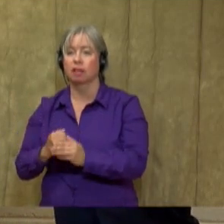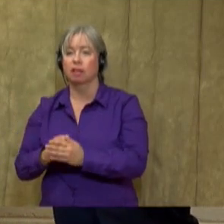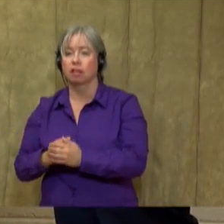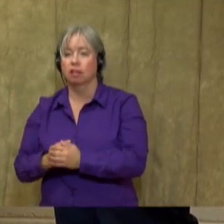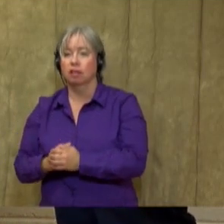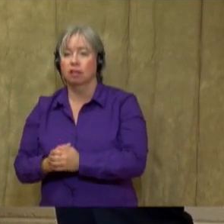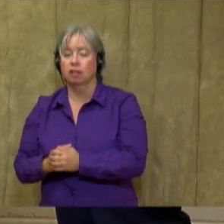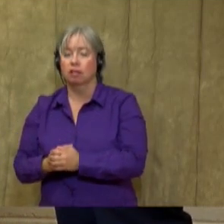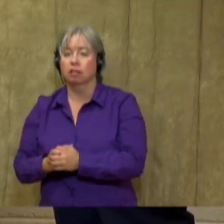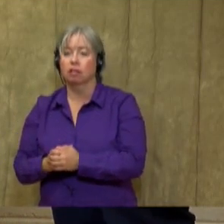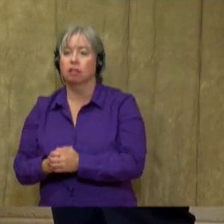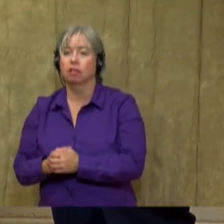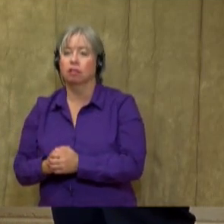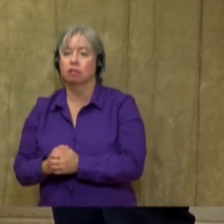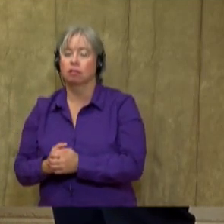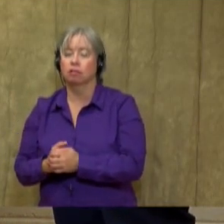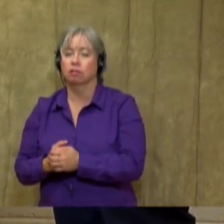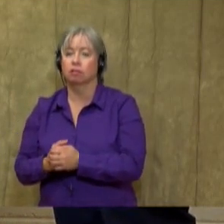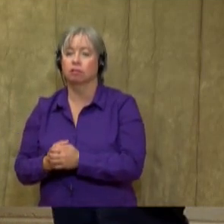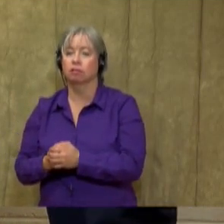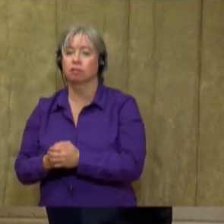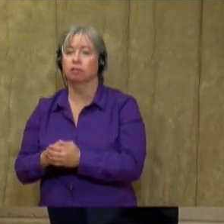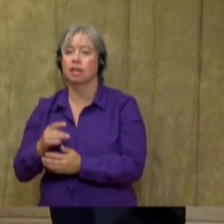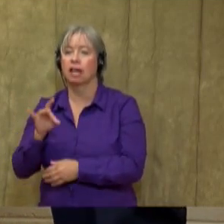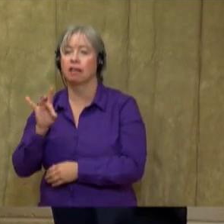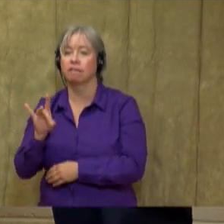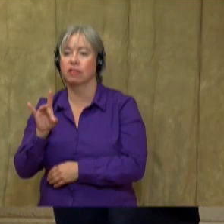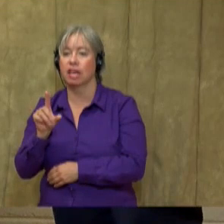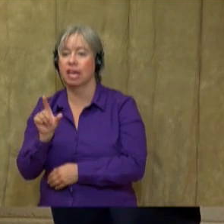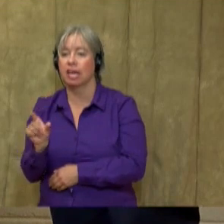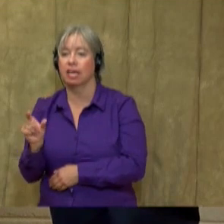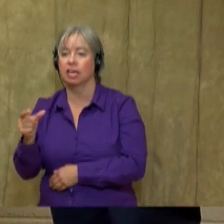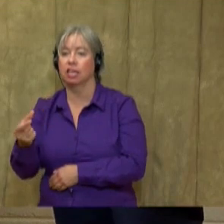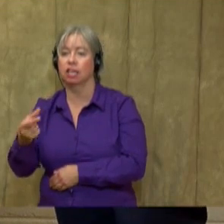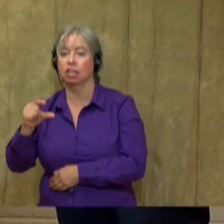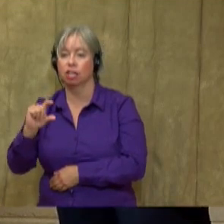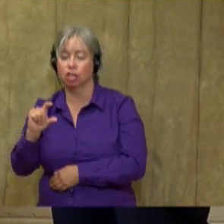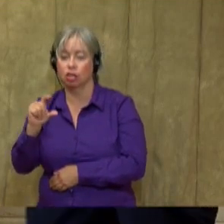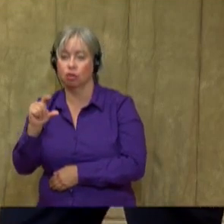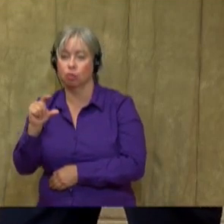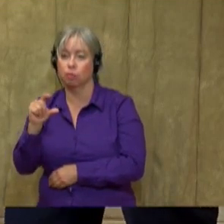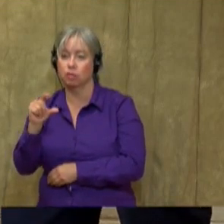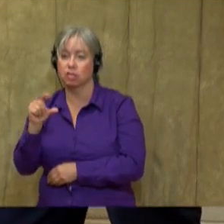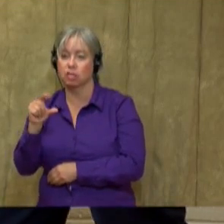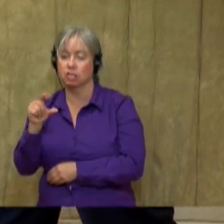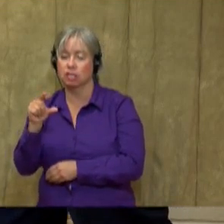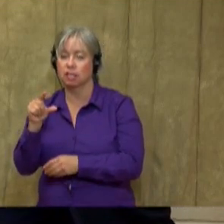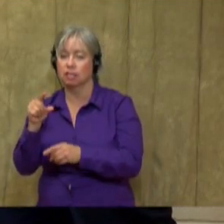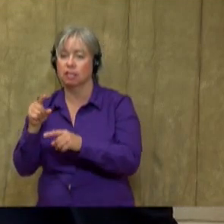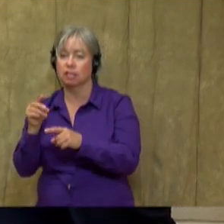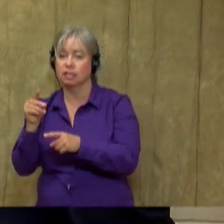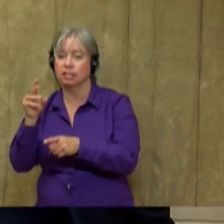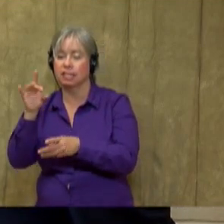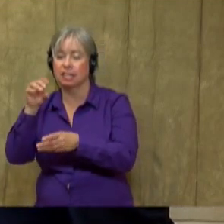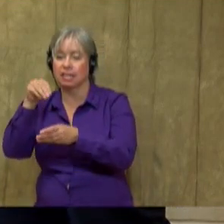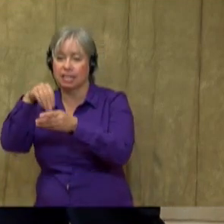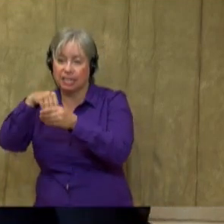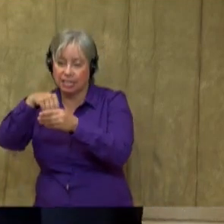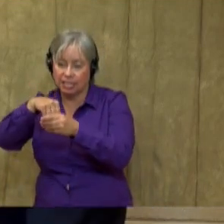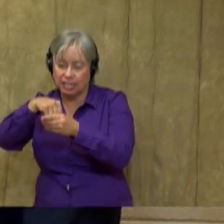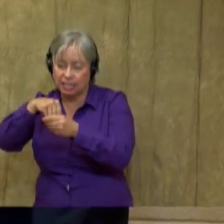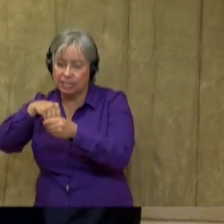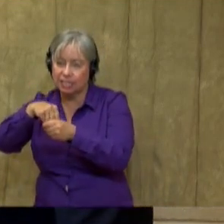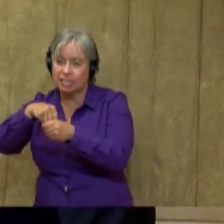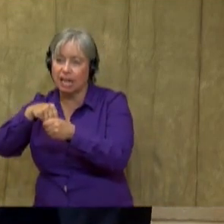where I've got these 8 cubes in the form of a smaller cube in the very inner part of our larger cube. So